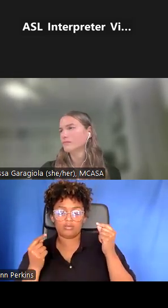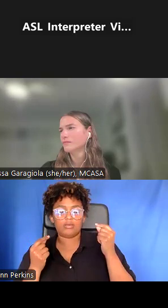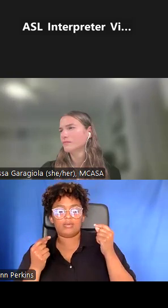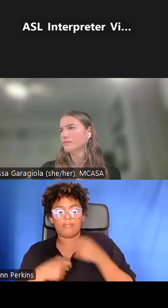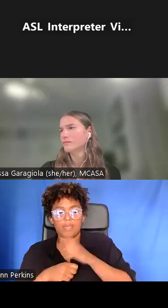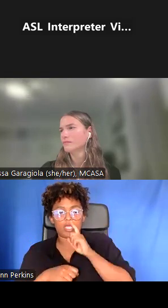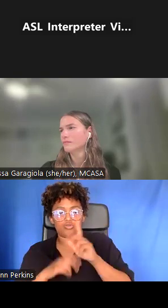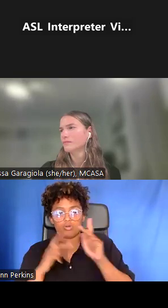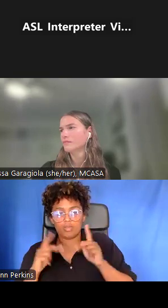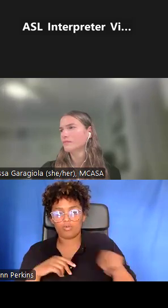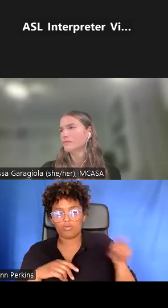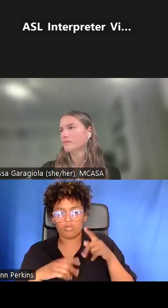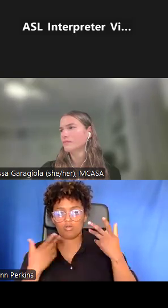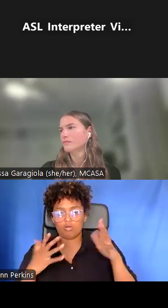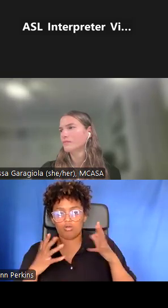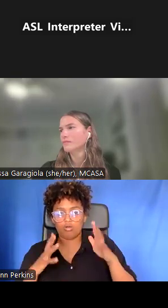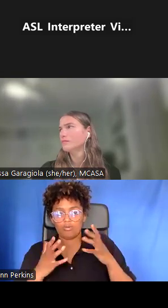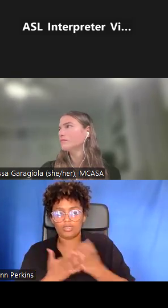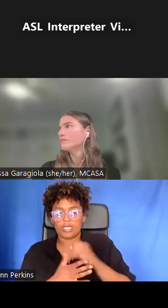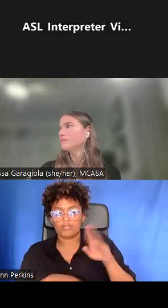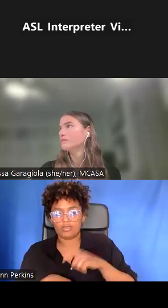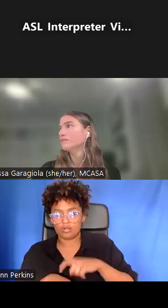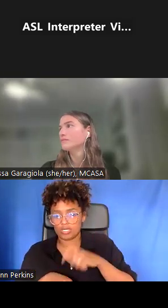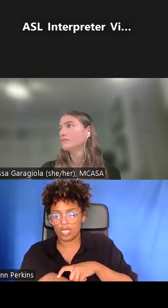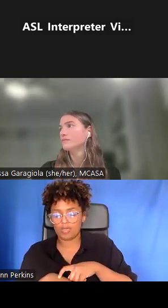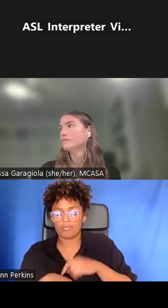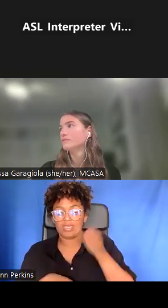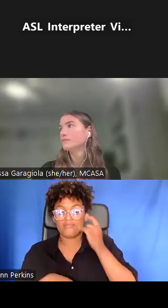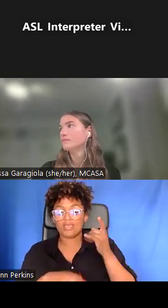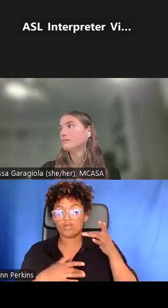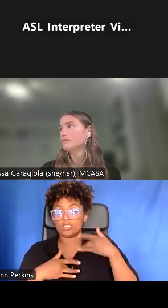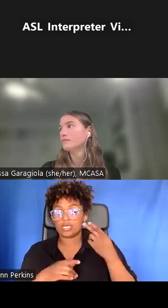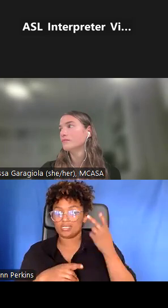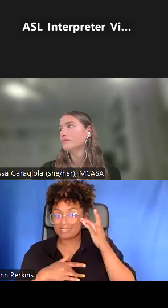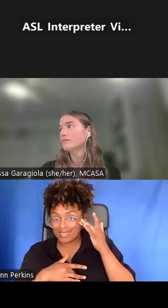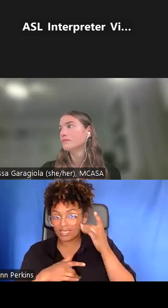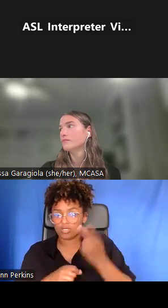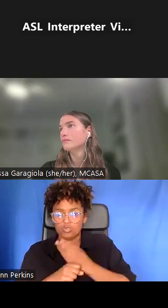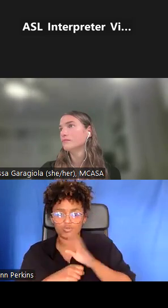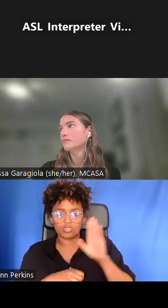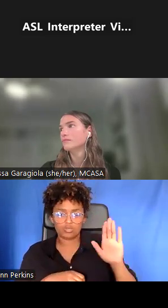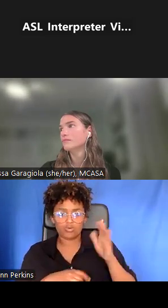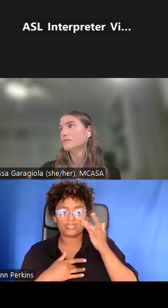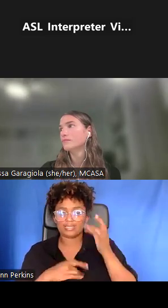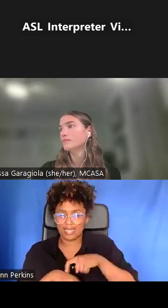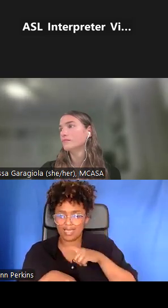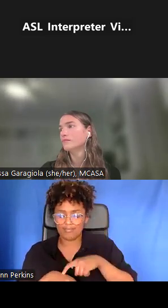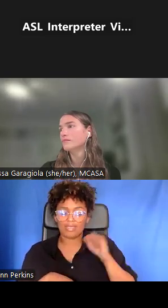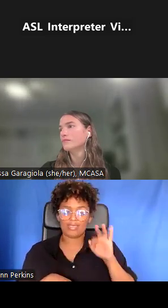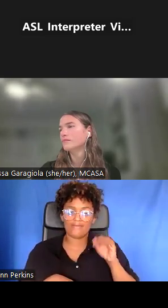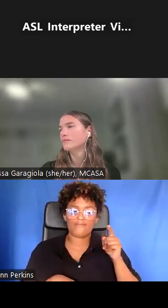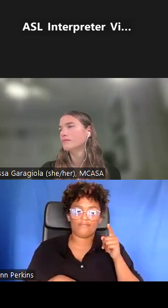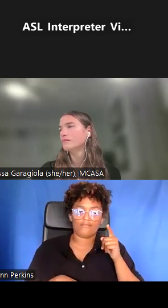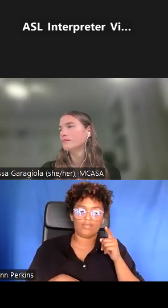their time that they've earned. If they're sick, they're taking sick time. If they need personal time, they're making sure they use that time, making